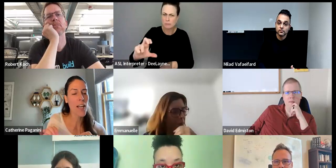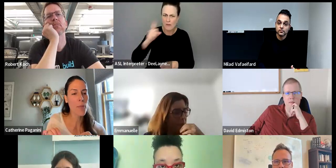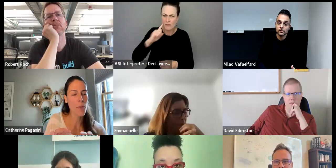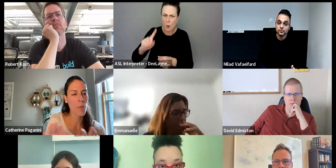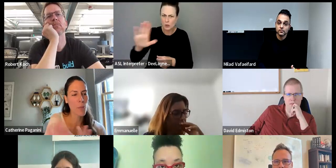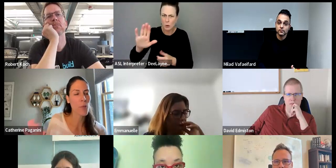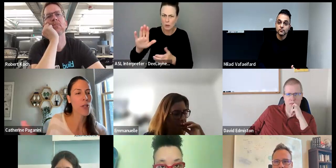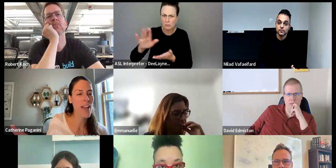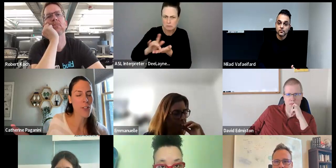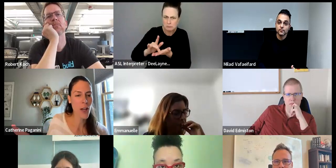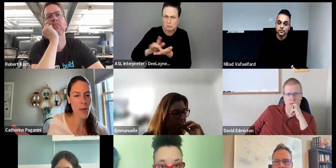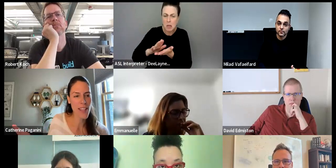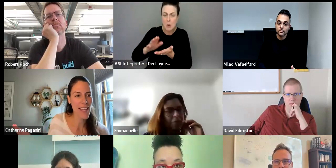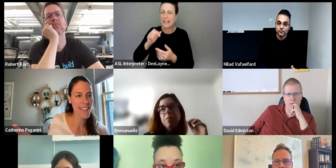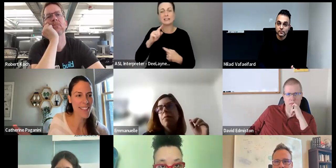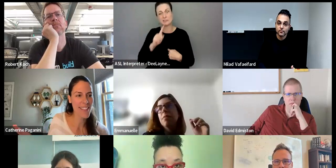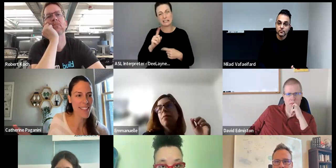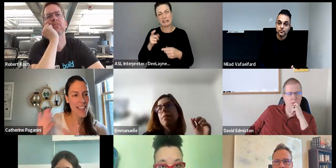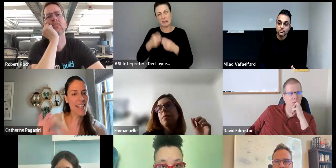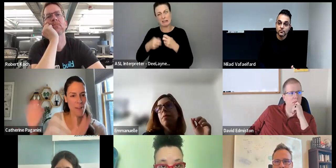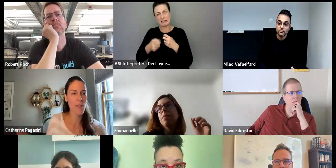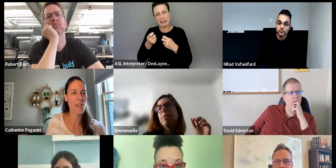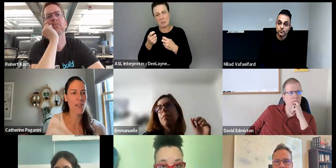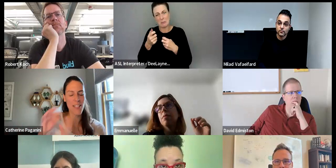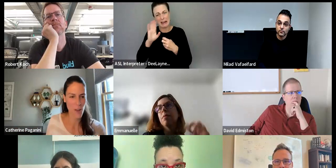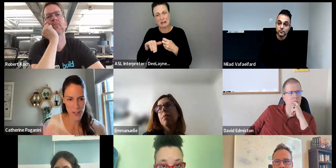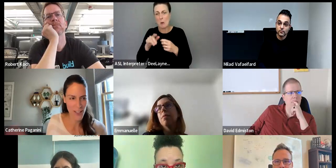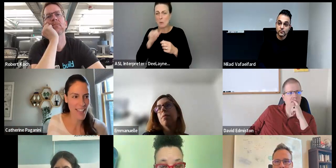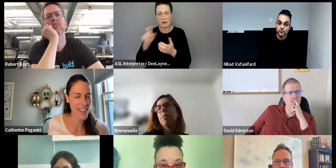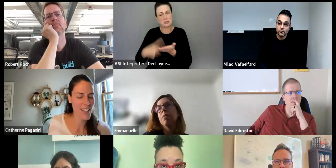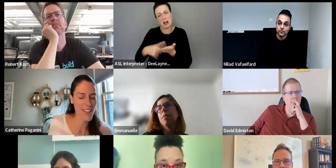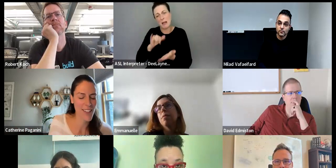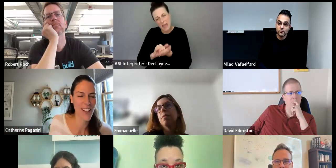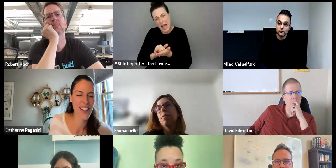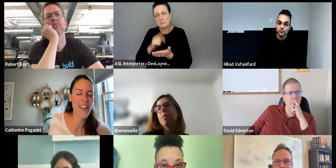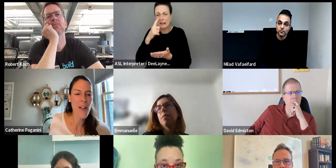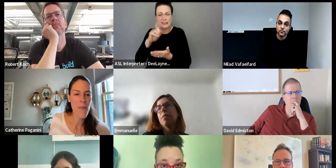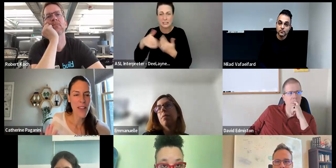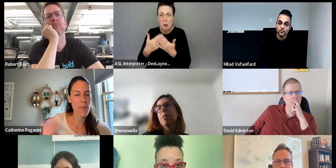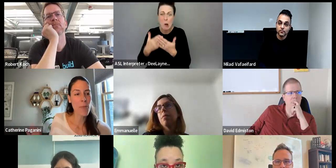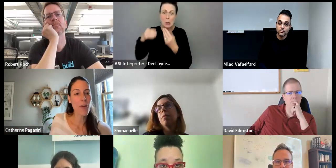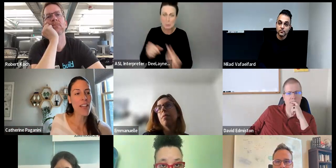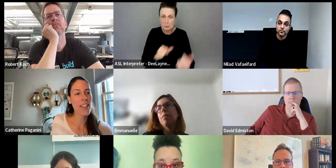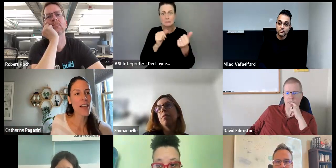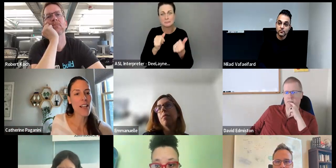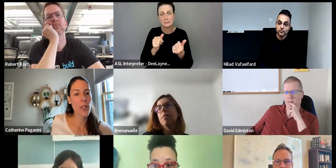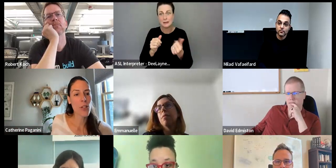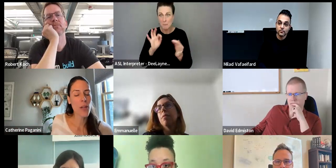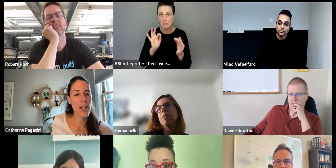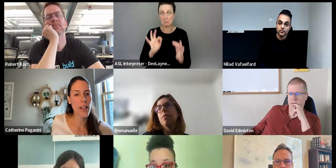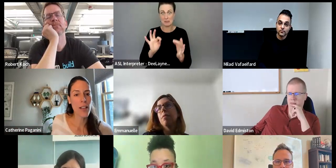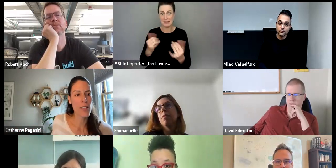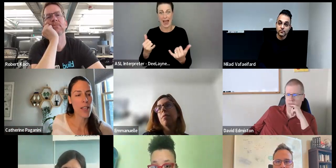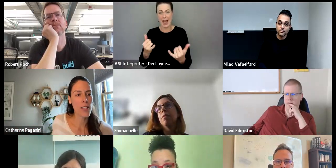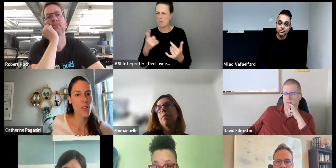there is a little hiccup, but we don't have to talk about that. I think it will, it's all like going to be perfect.